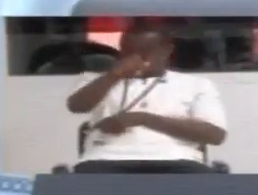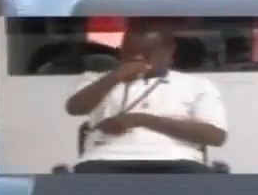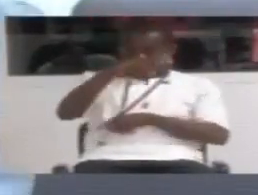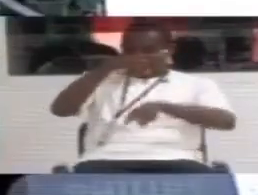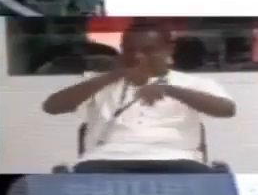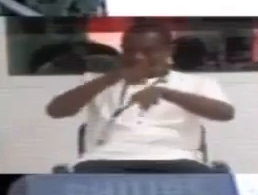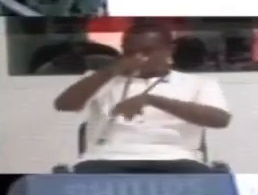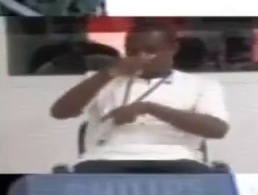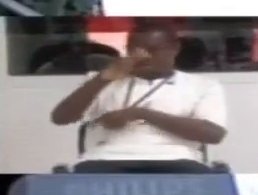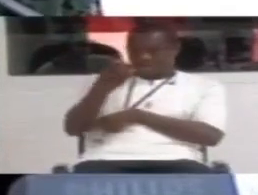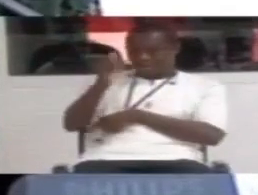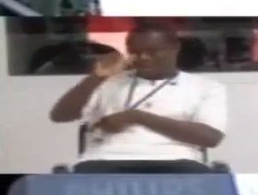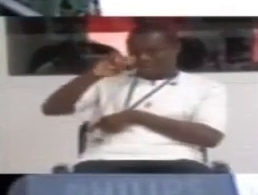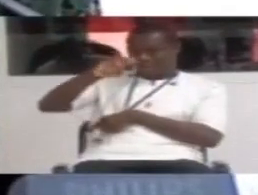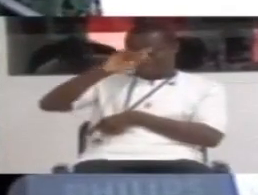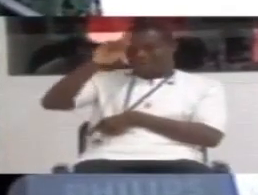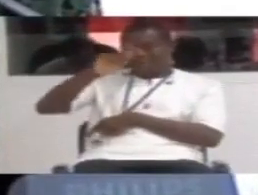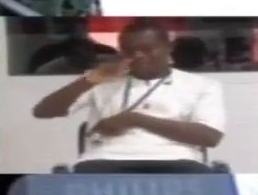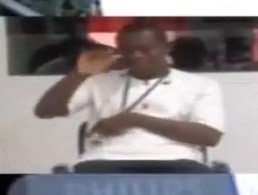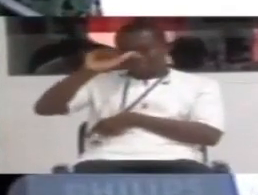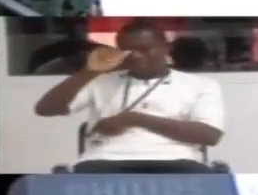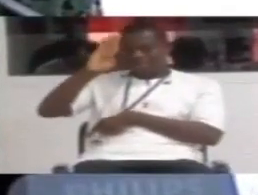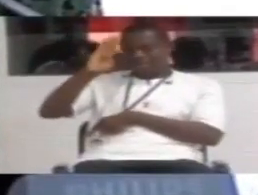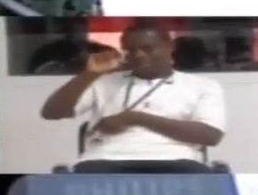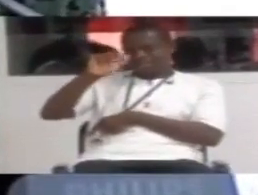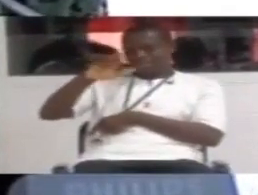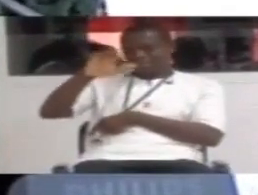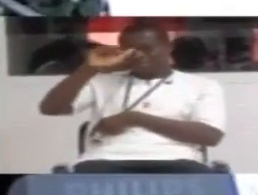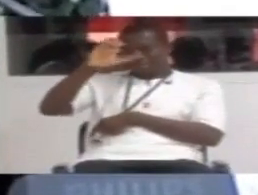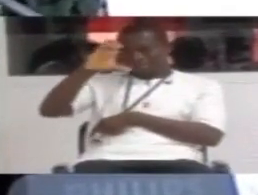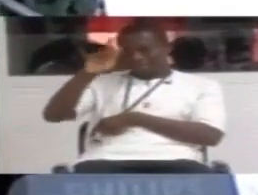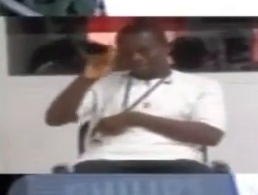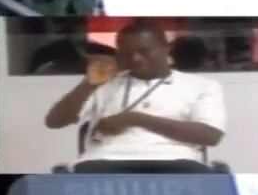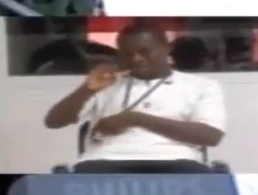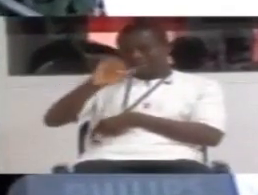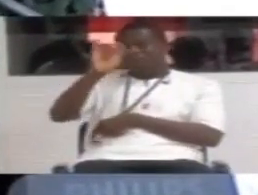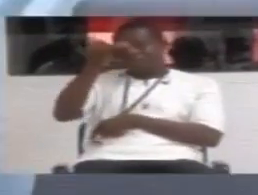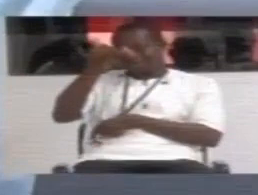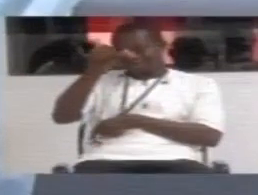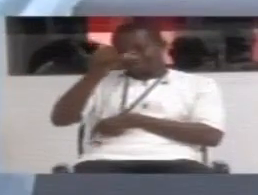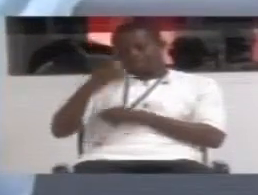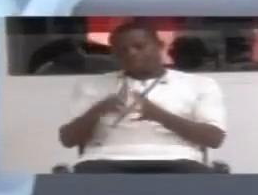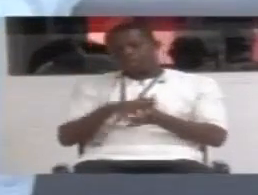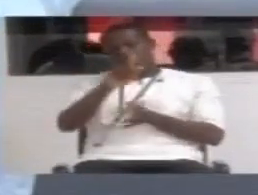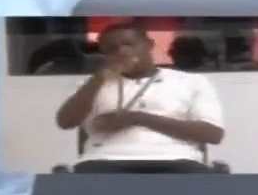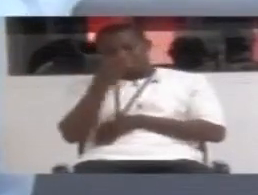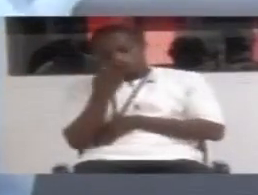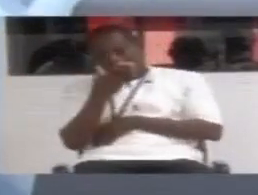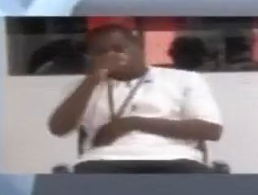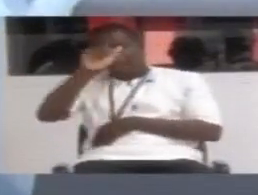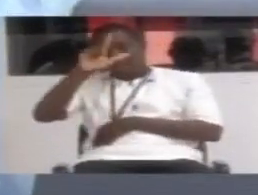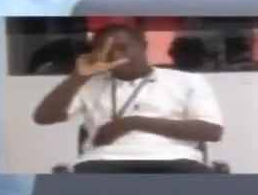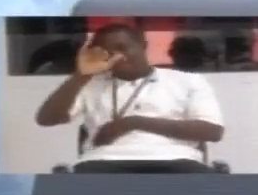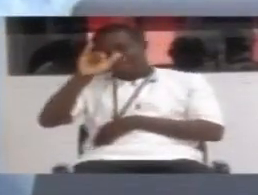Hamsa Barracks. Oh, na ila binga neke Hamsa Barracks. Wow. And you said Aliou Dieng brought you